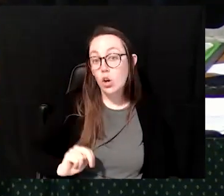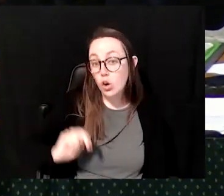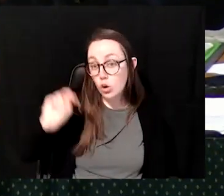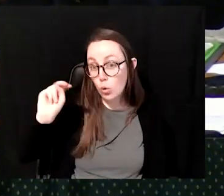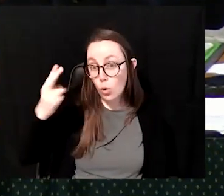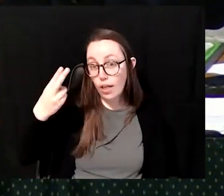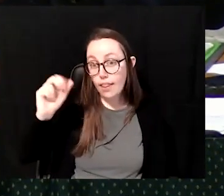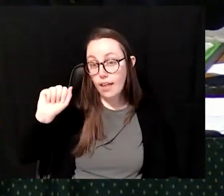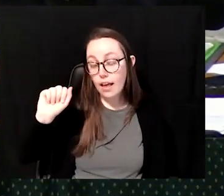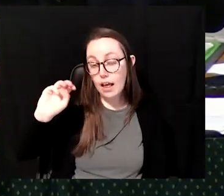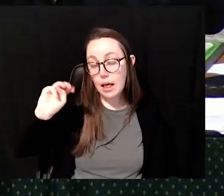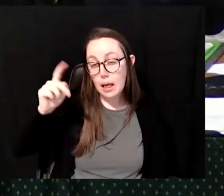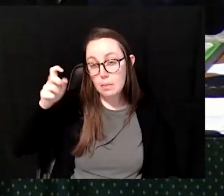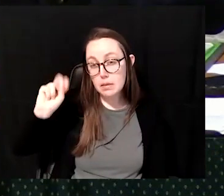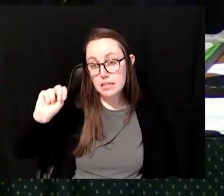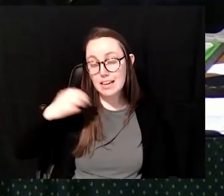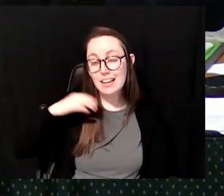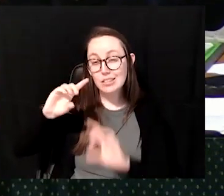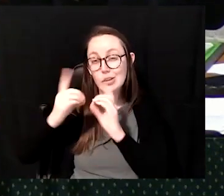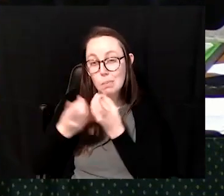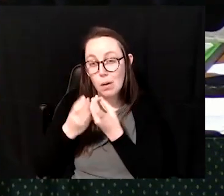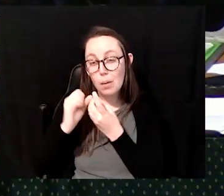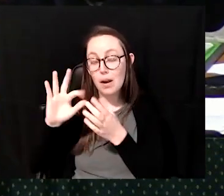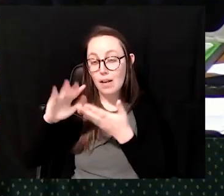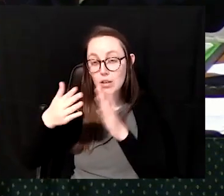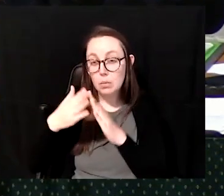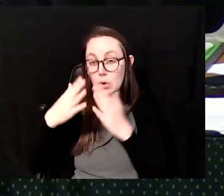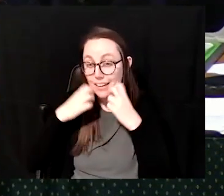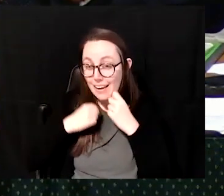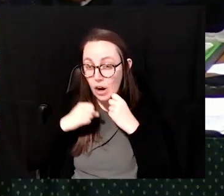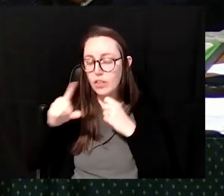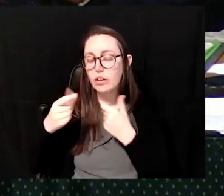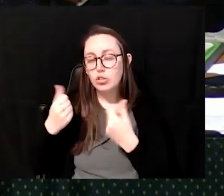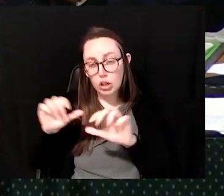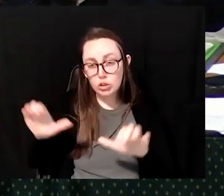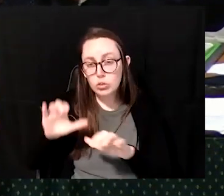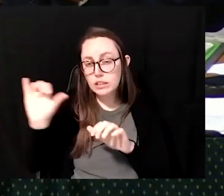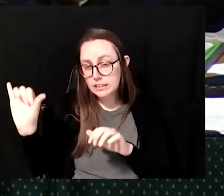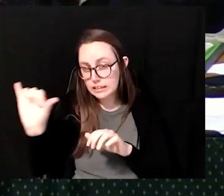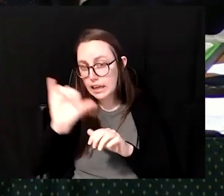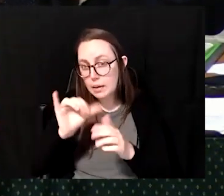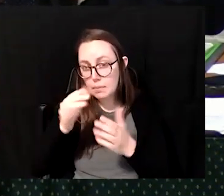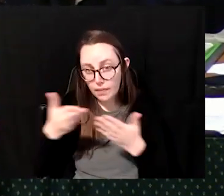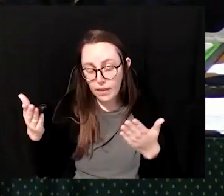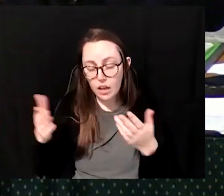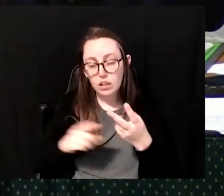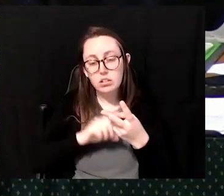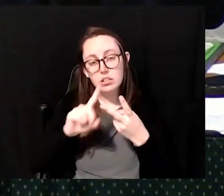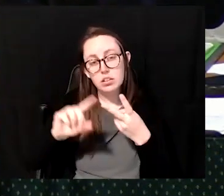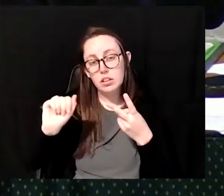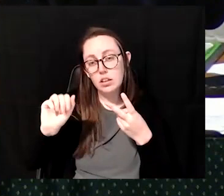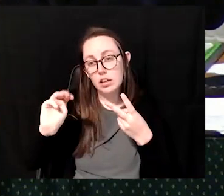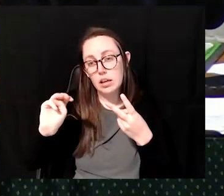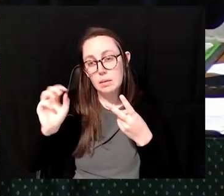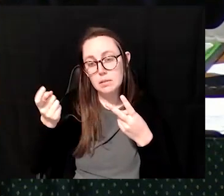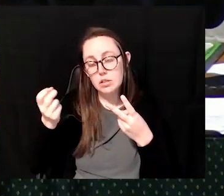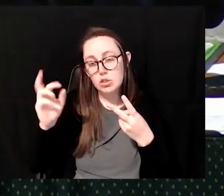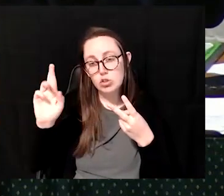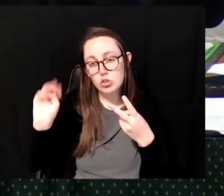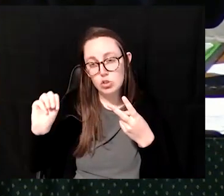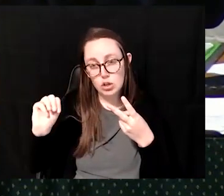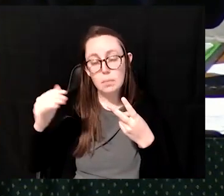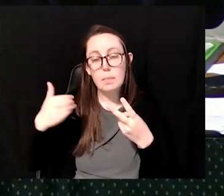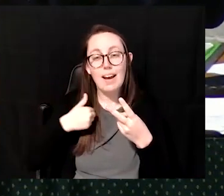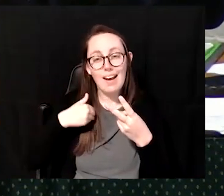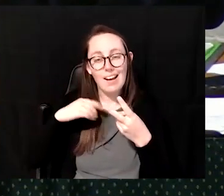thing Amherst has a program called Cress which is similar um Durham North Carolina came up the